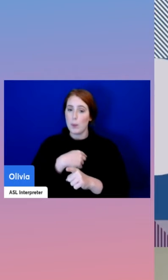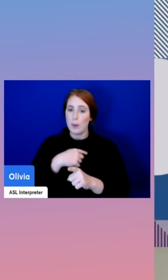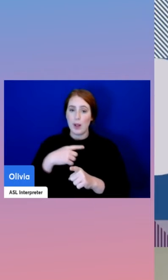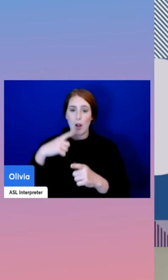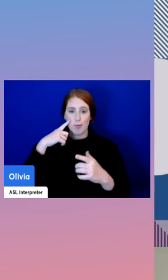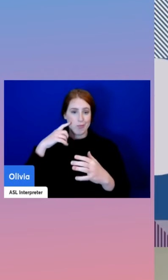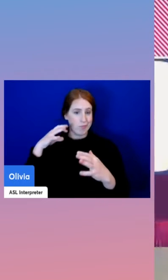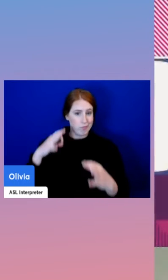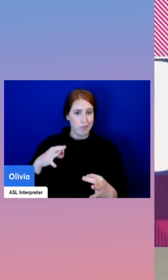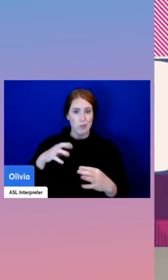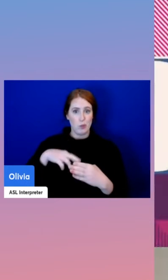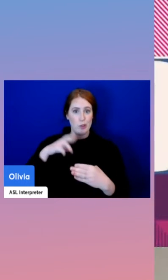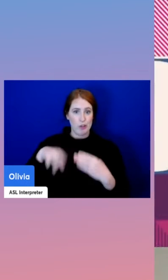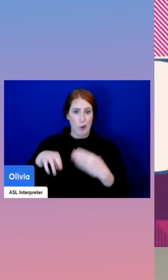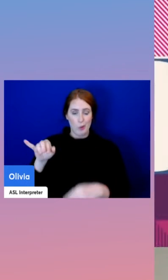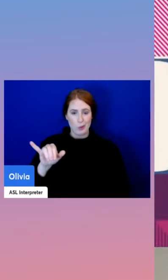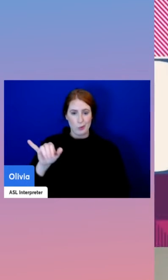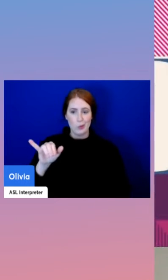well.